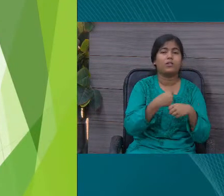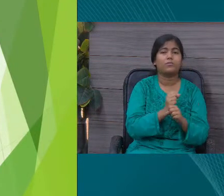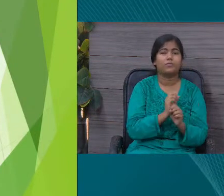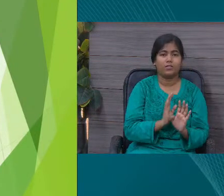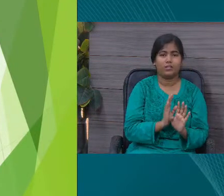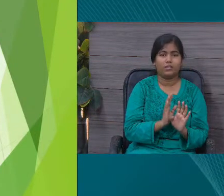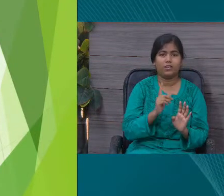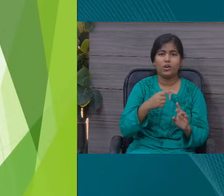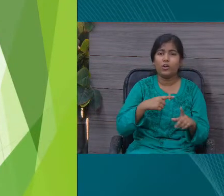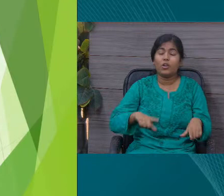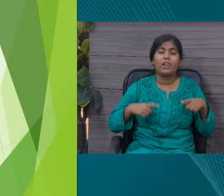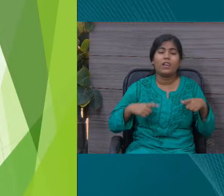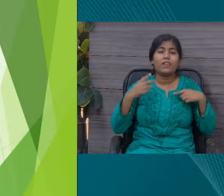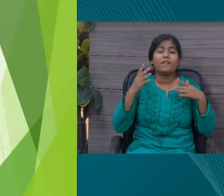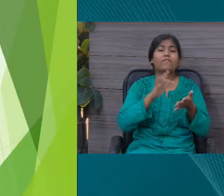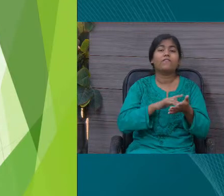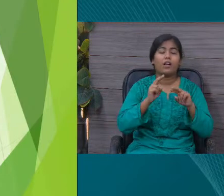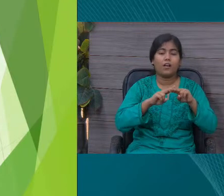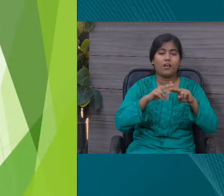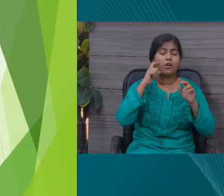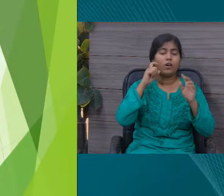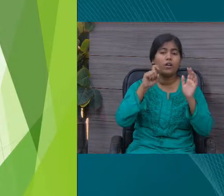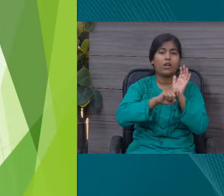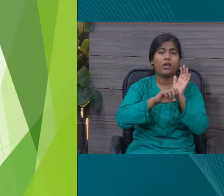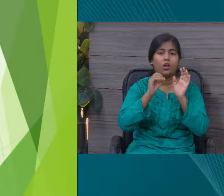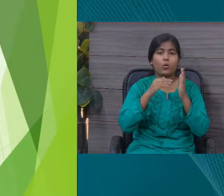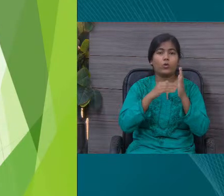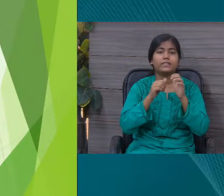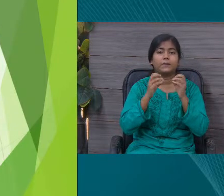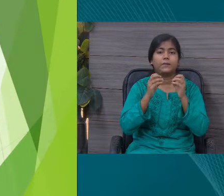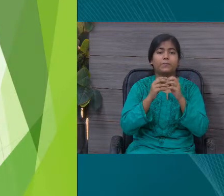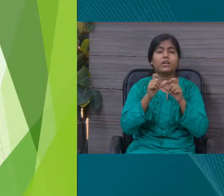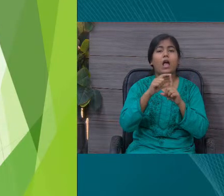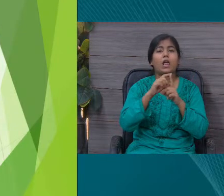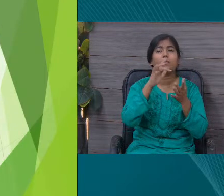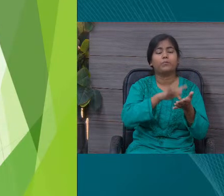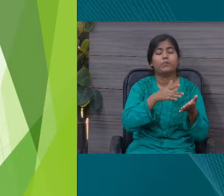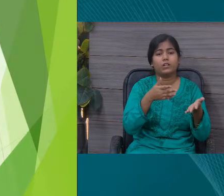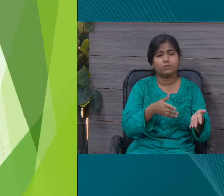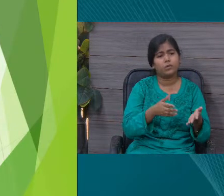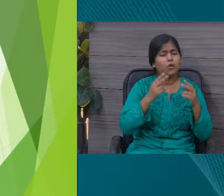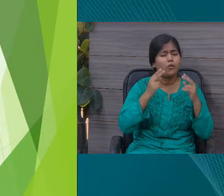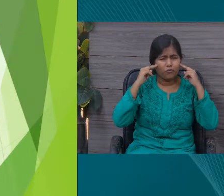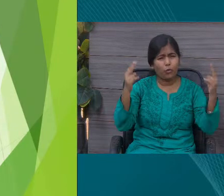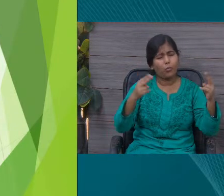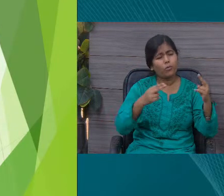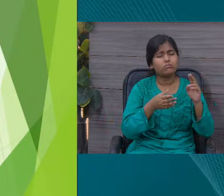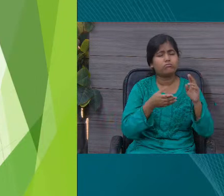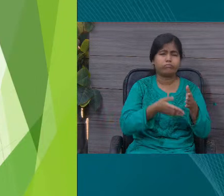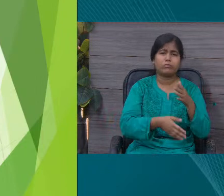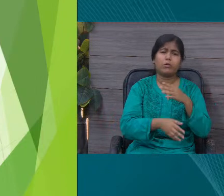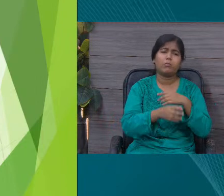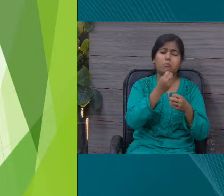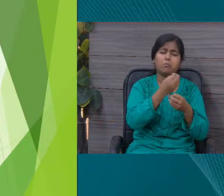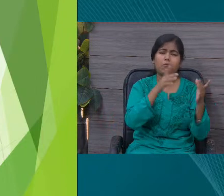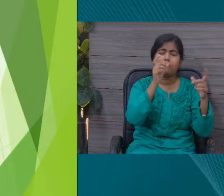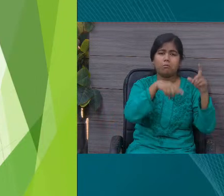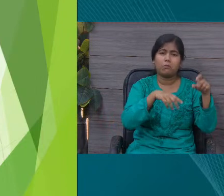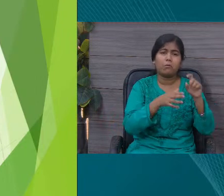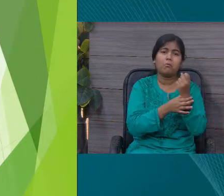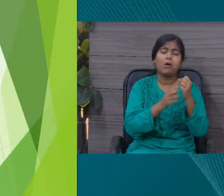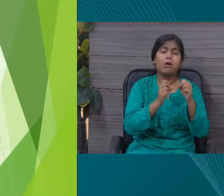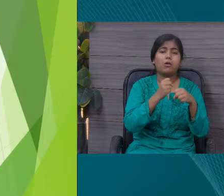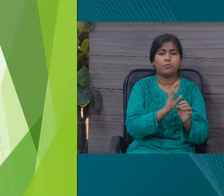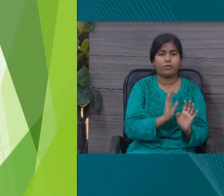and he lives in Firozabad, which is famous for bangle making industry. Okay. So what Firoz does, there